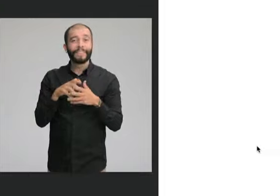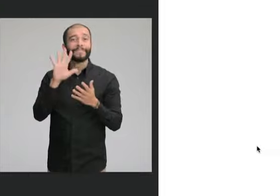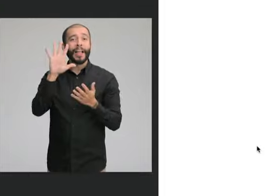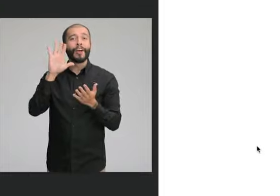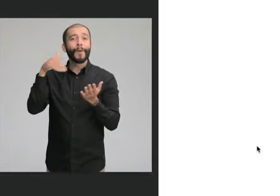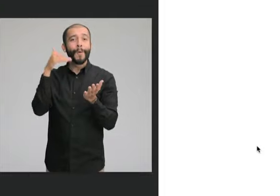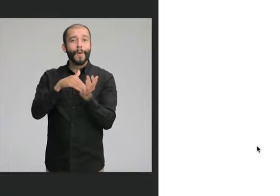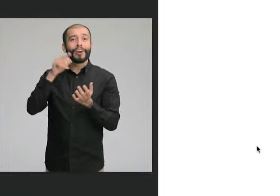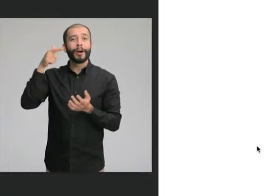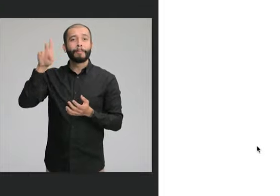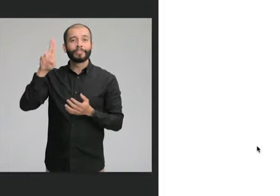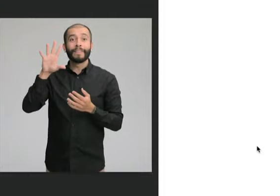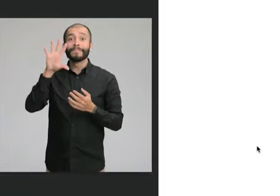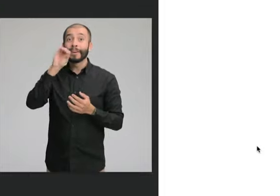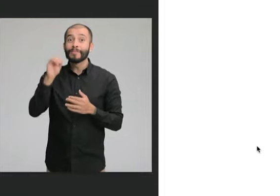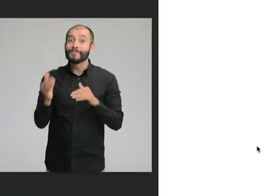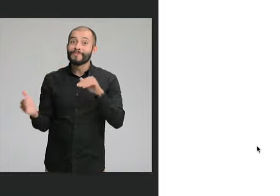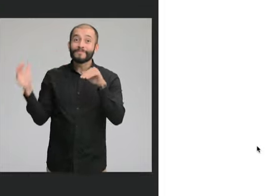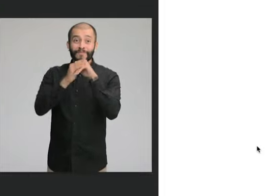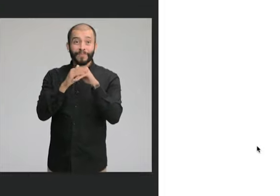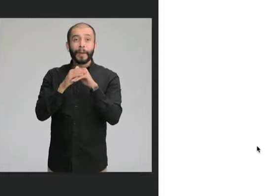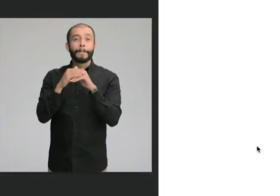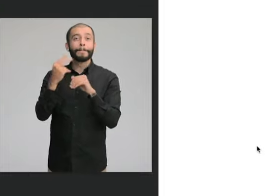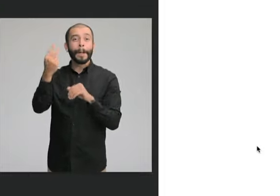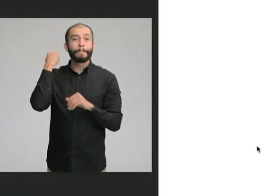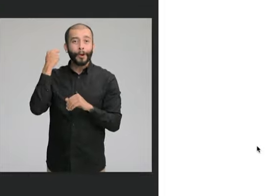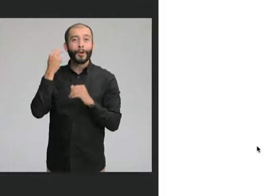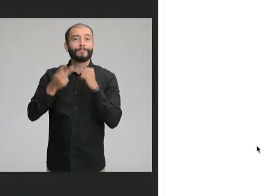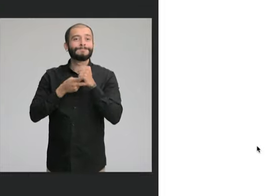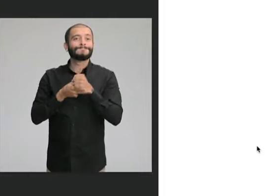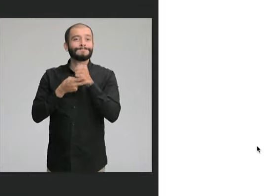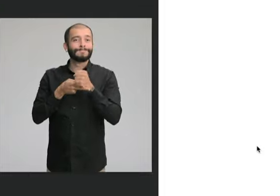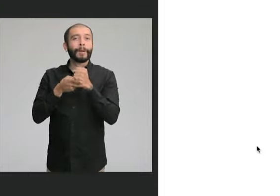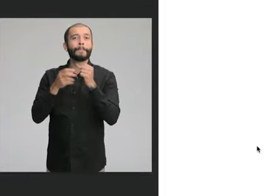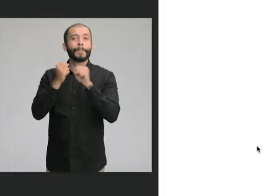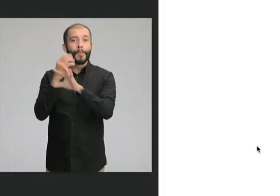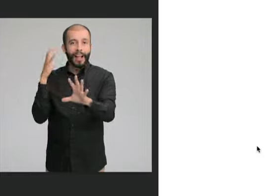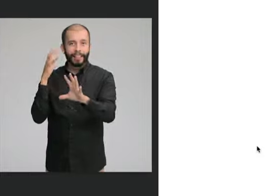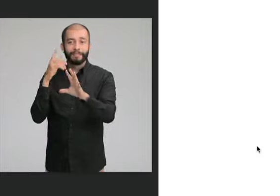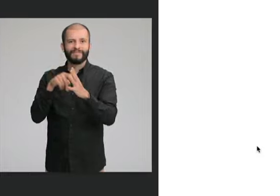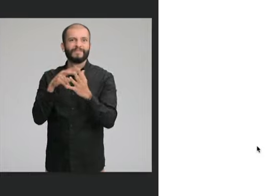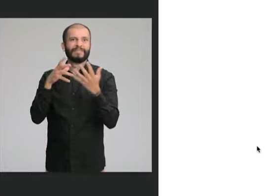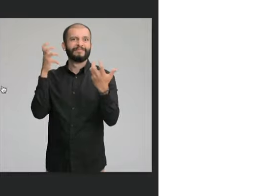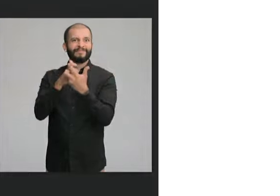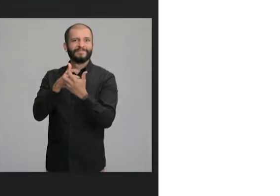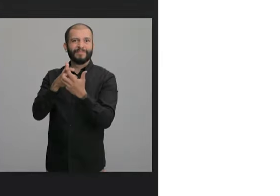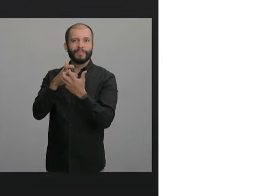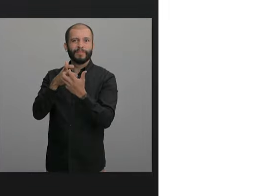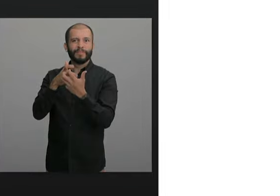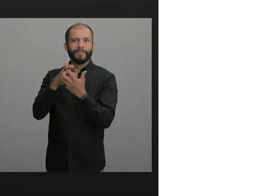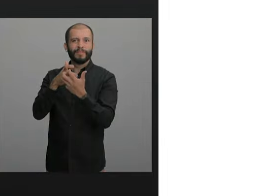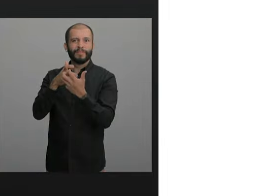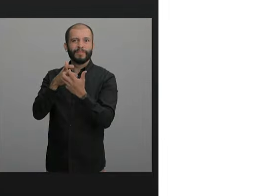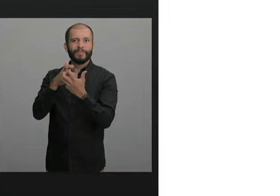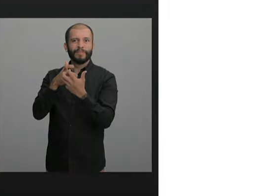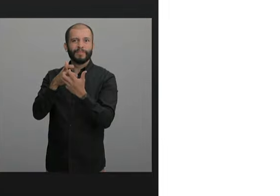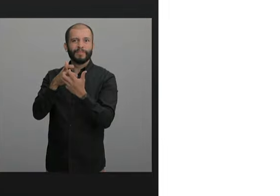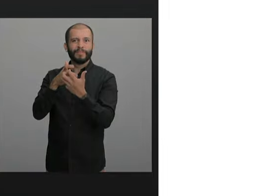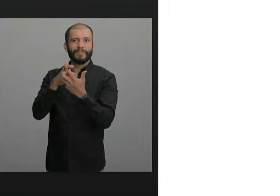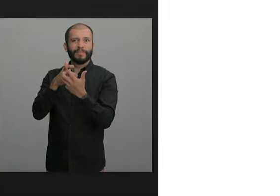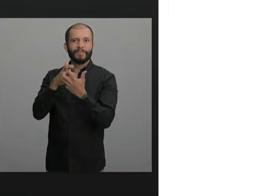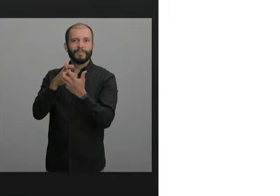for scanning, for more memory your photos. Great for graphic-intensive games. There's also an entirely new... I like